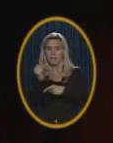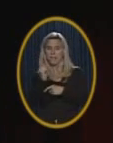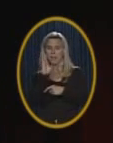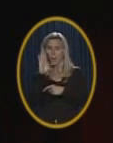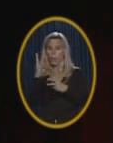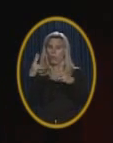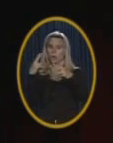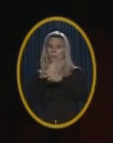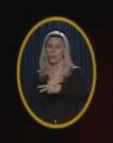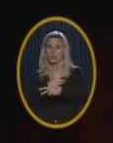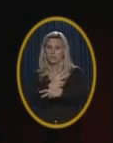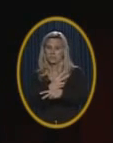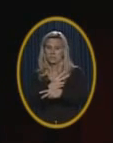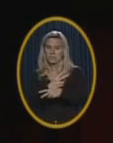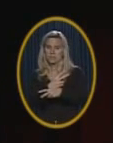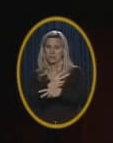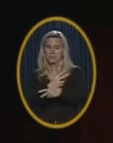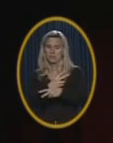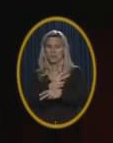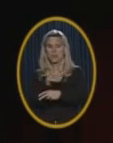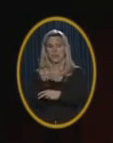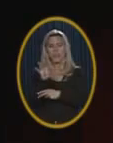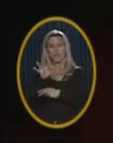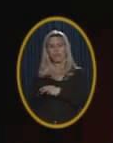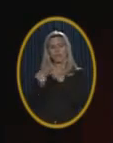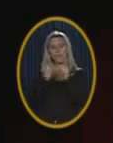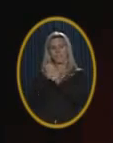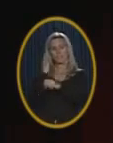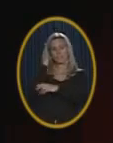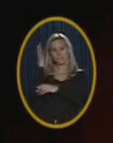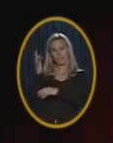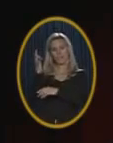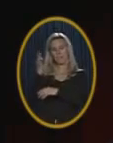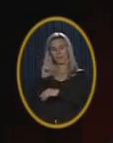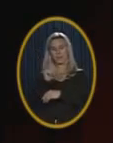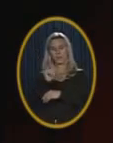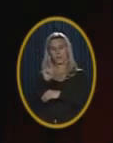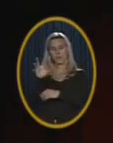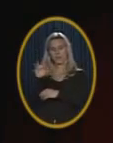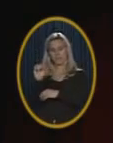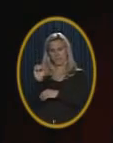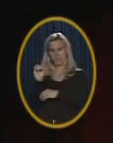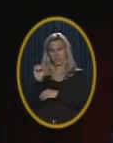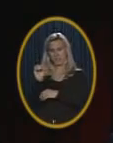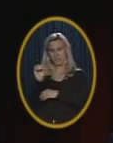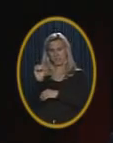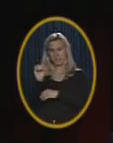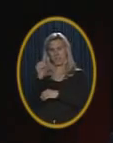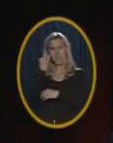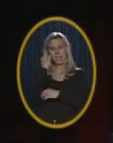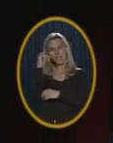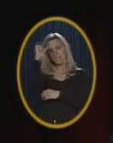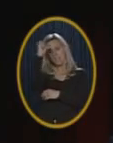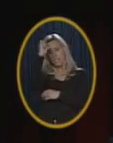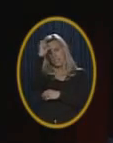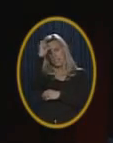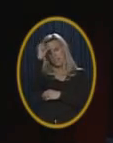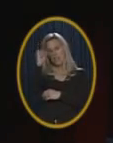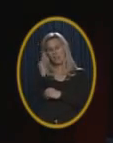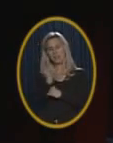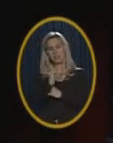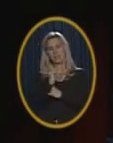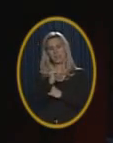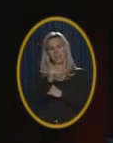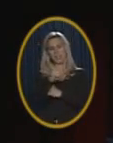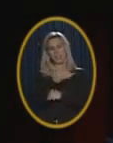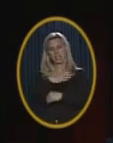get worse. Well, it's 45 years from now, 2050. If India